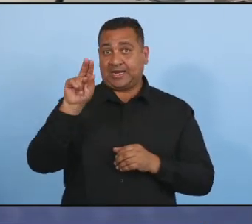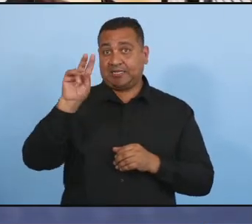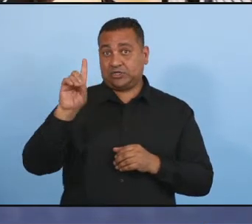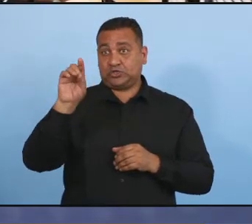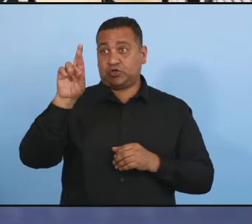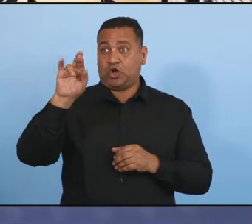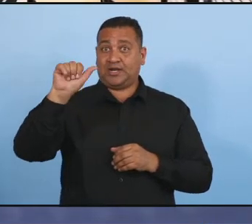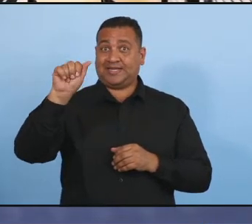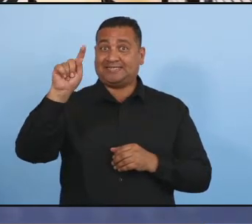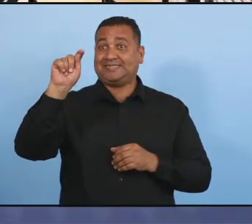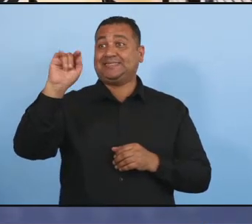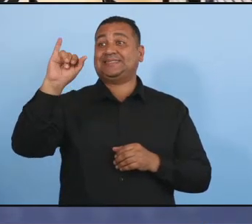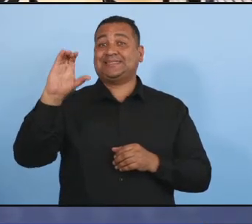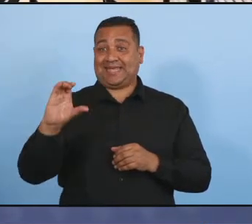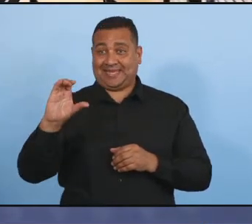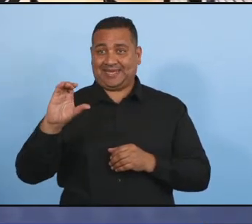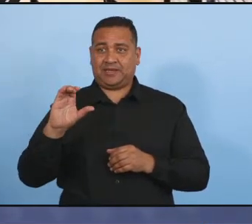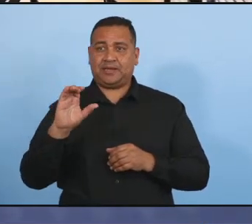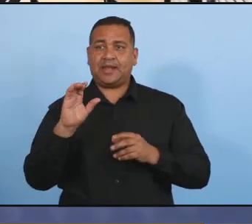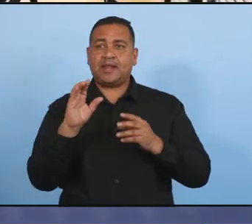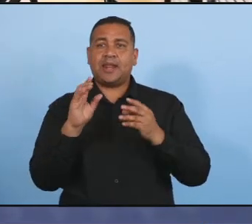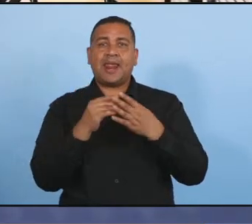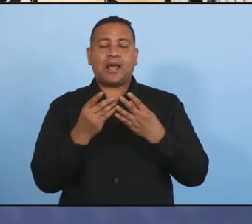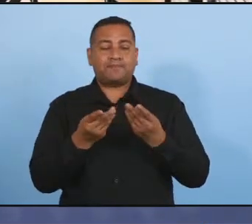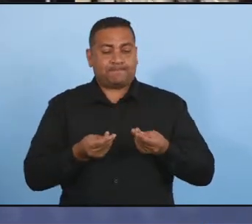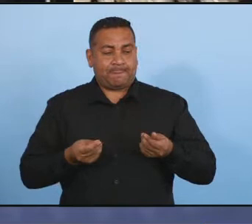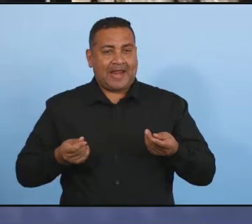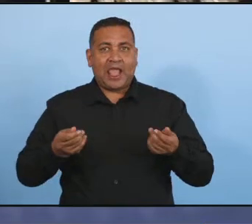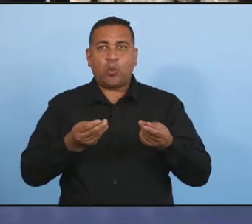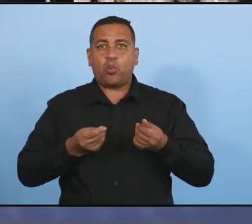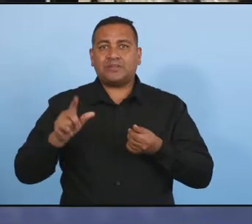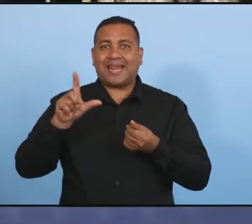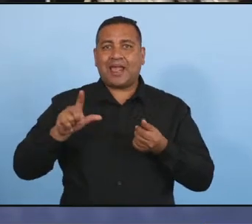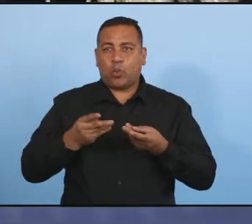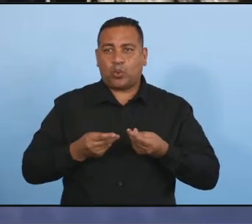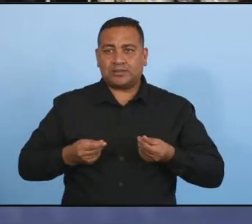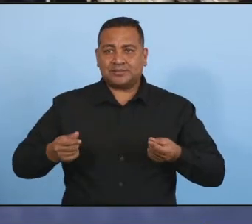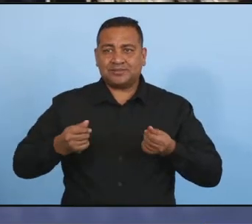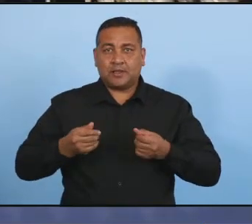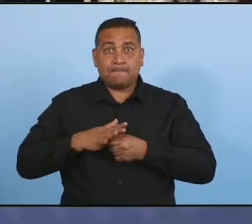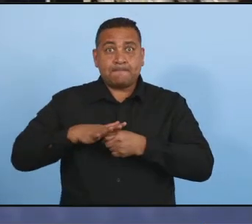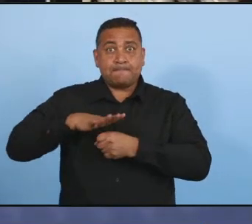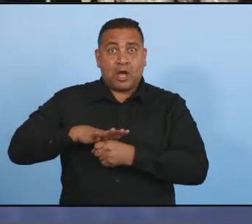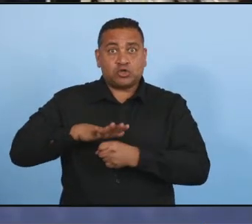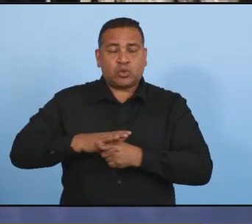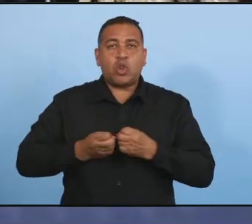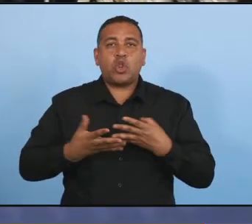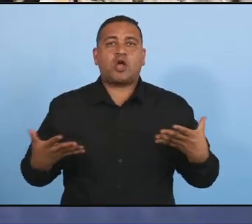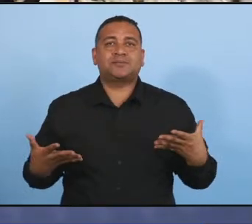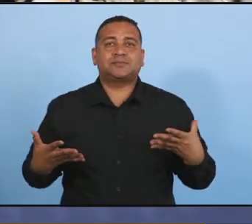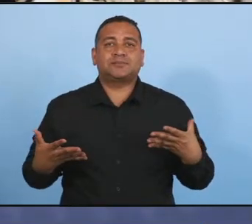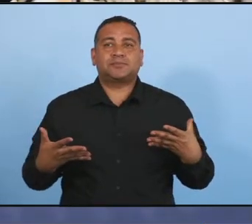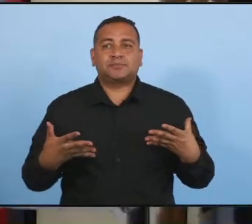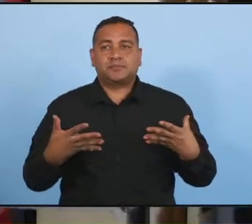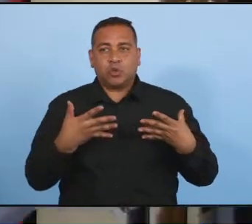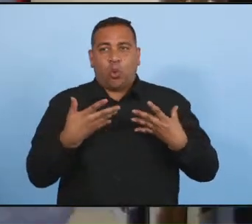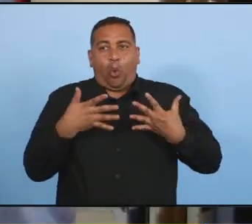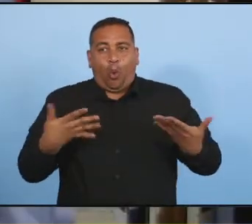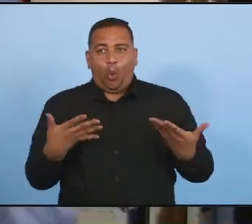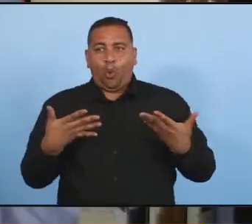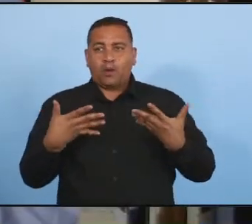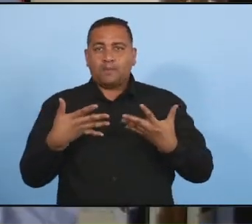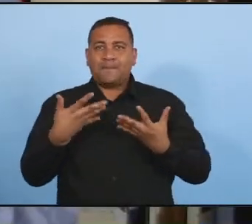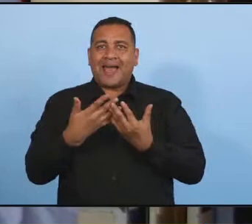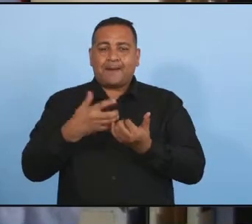Yeah. We pressurize this fluid to put it through a system to maybe actuate a pump or we need a pump actually to actuate the system.